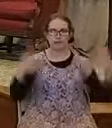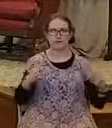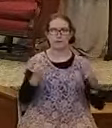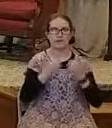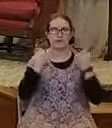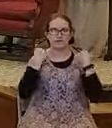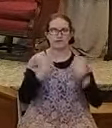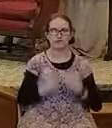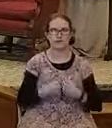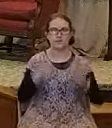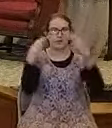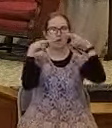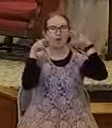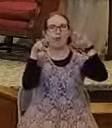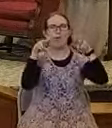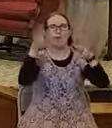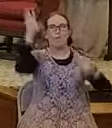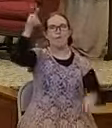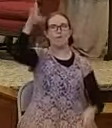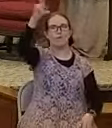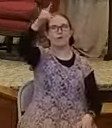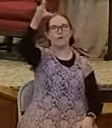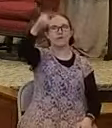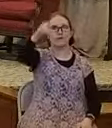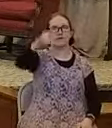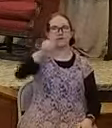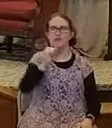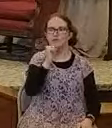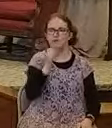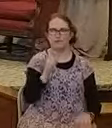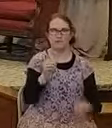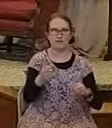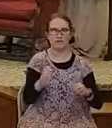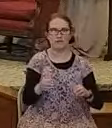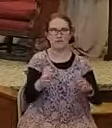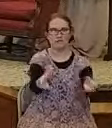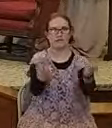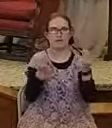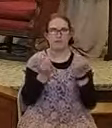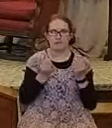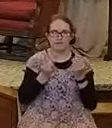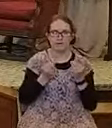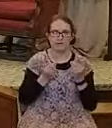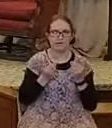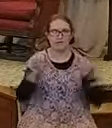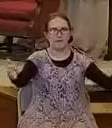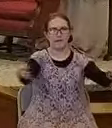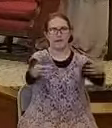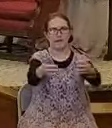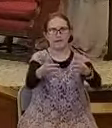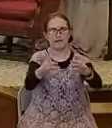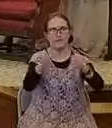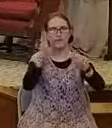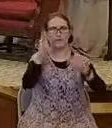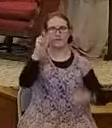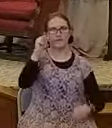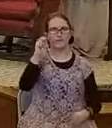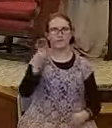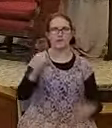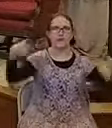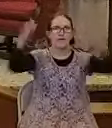raiment? Behold the fowls of the air, for they sow not, neither do they reap, nor gather into barns, yet